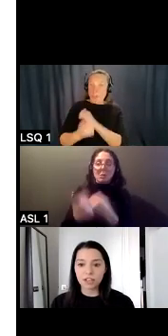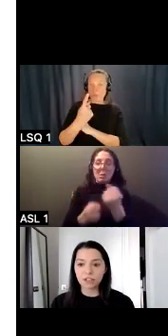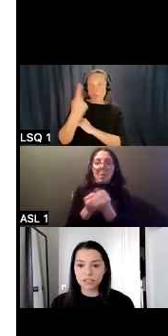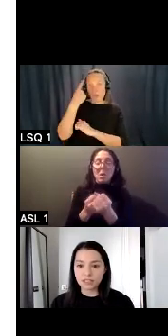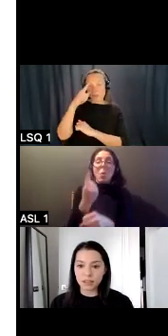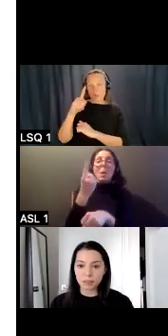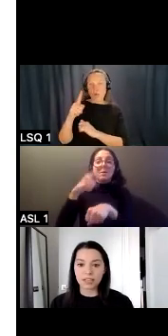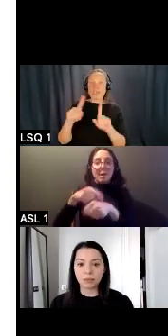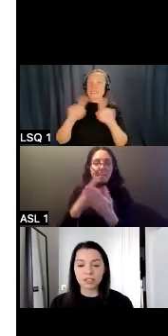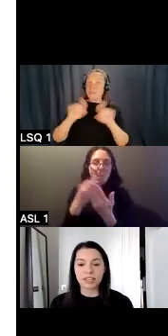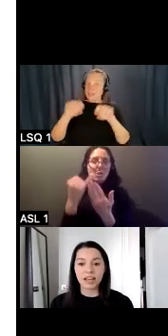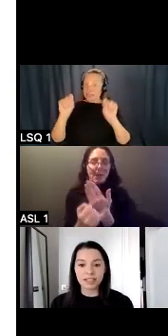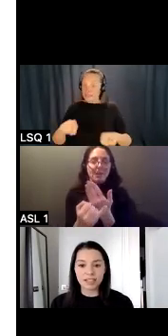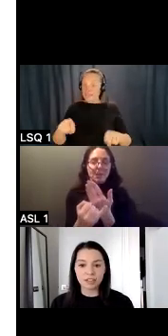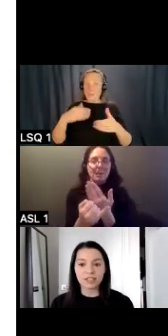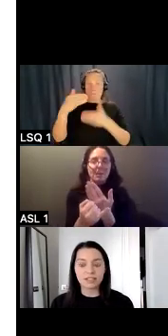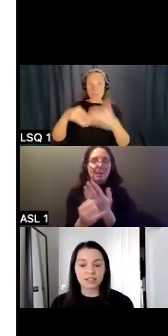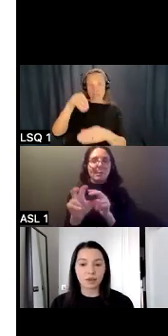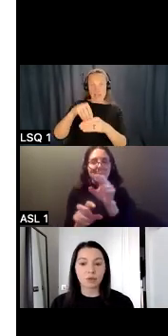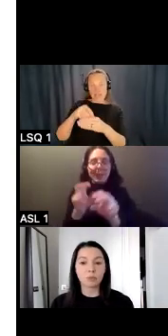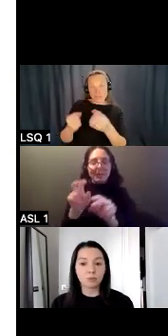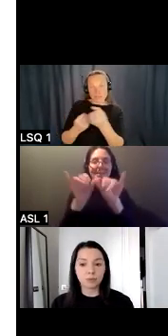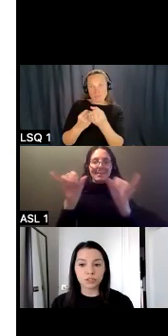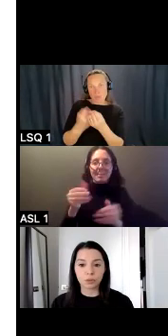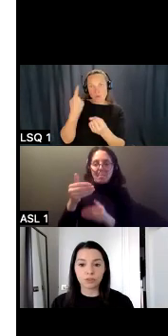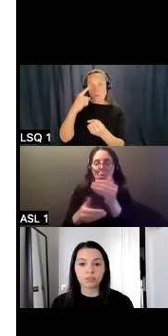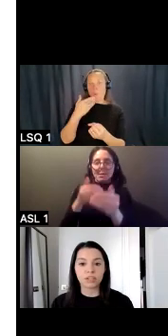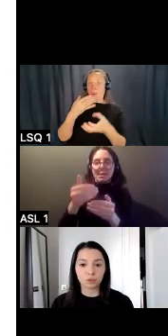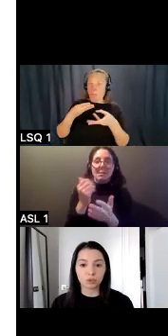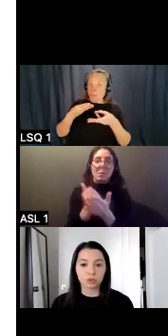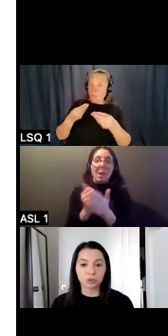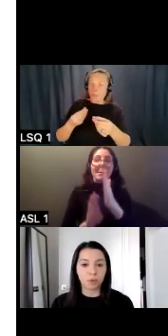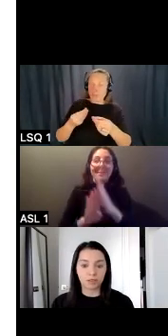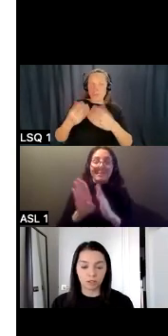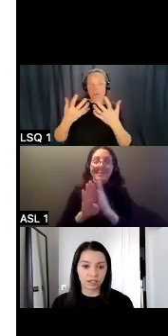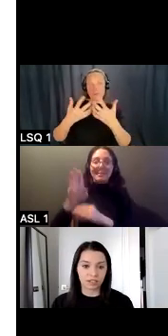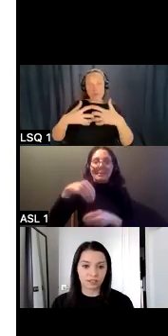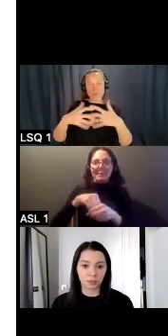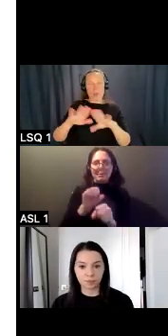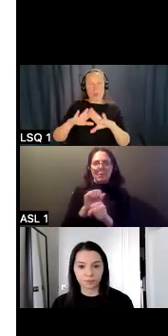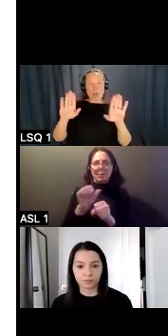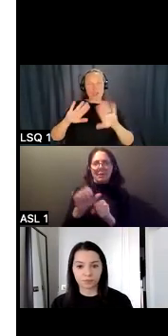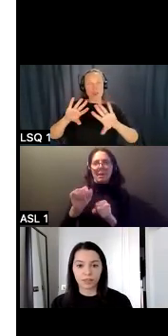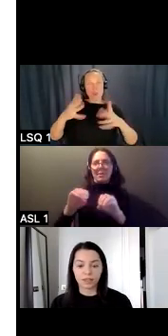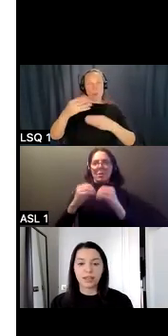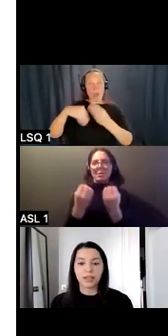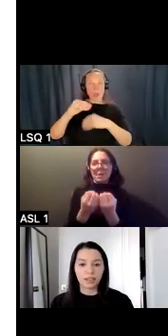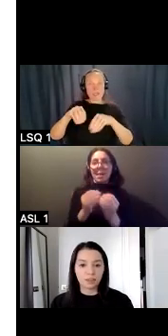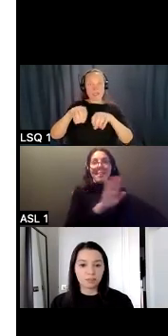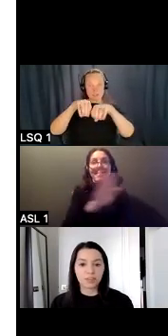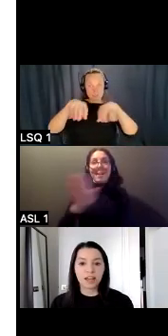that invest in the systems and processes involved in creating the internal workings of an organization's overall